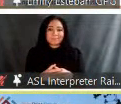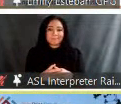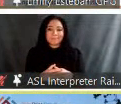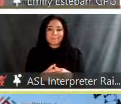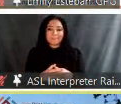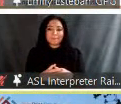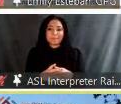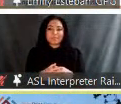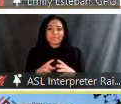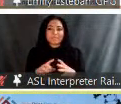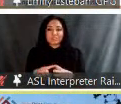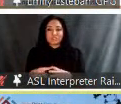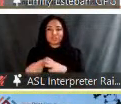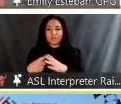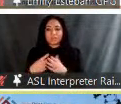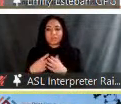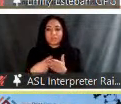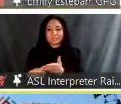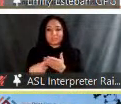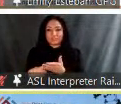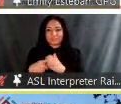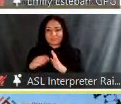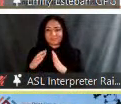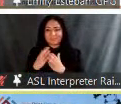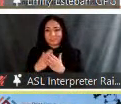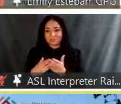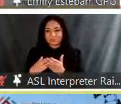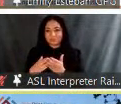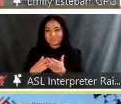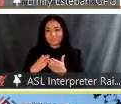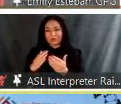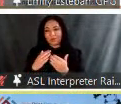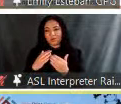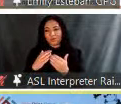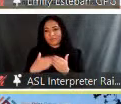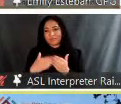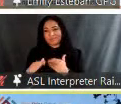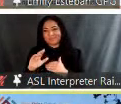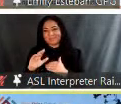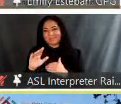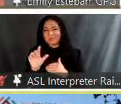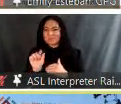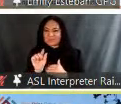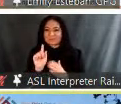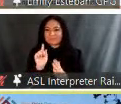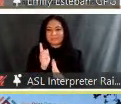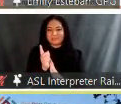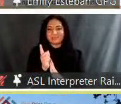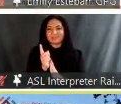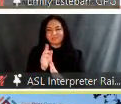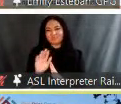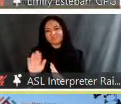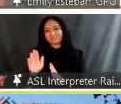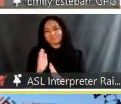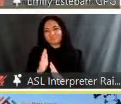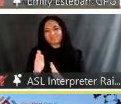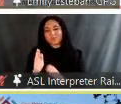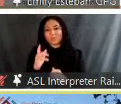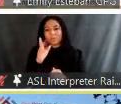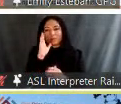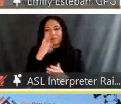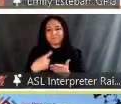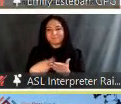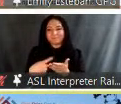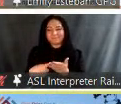our discussion session now. And over the next 25 minutes or so, 20 minutes, We're going to be